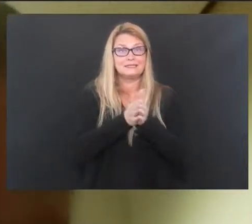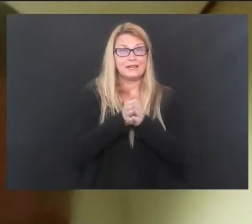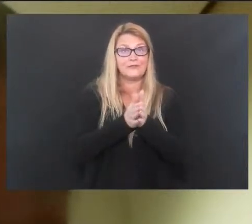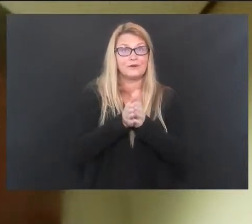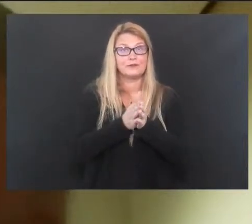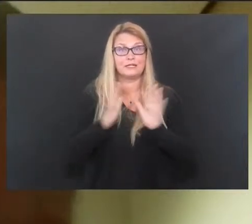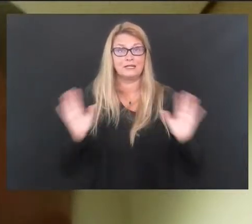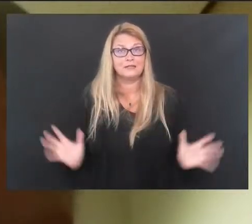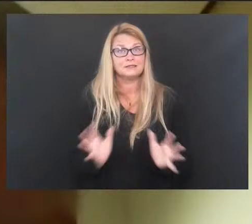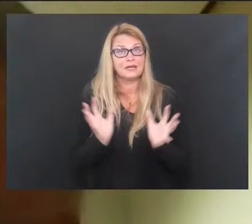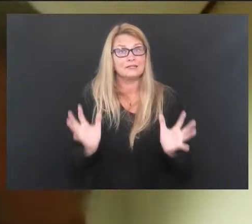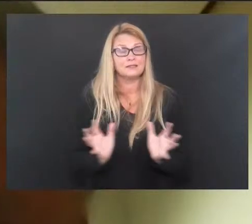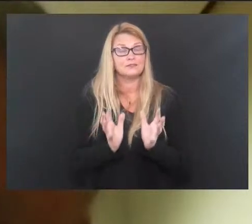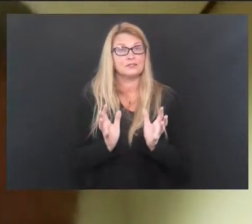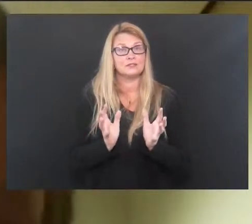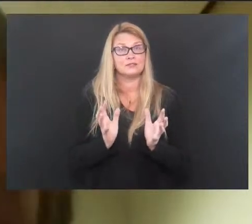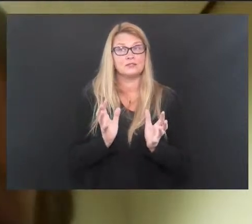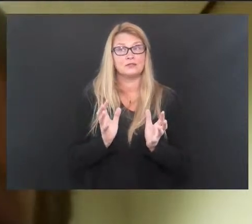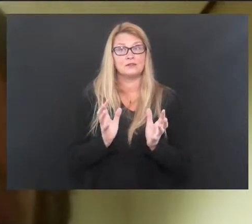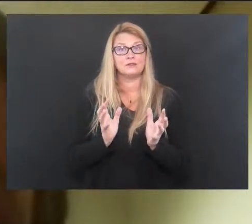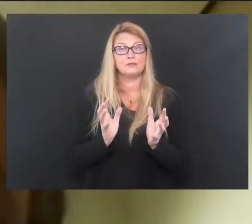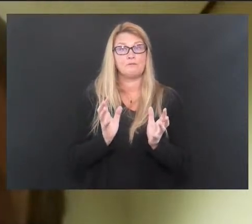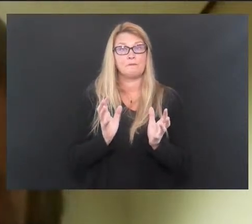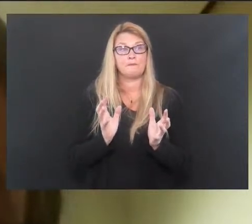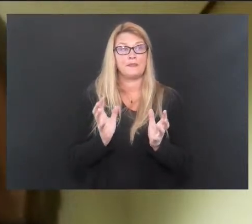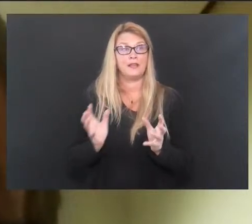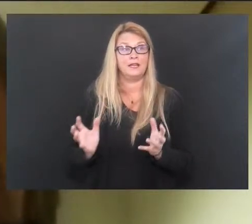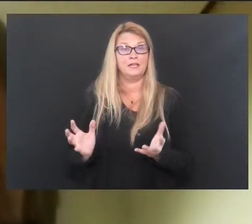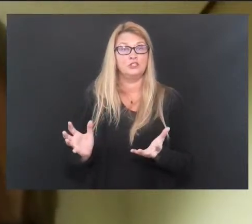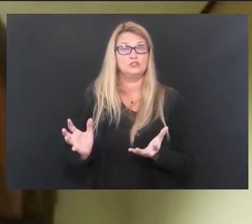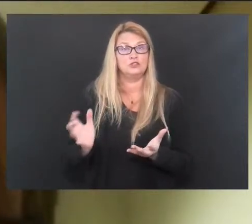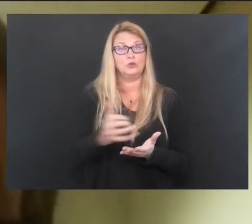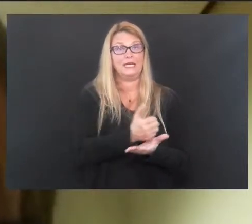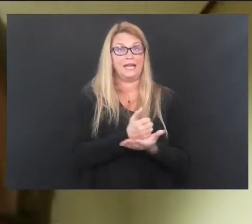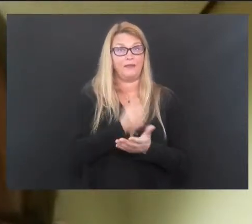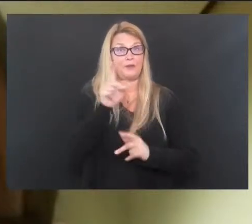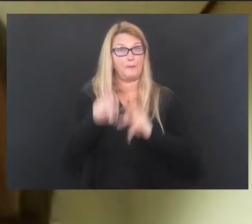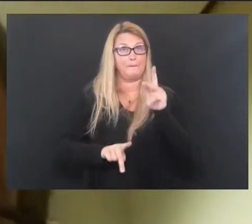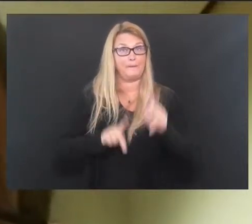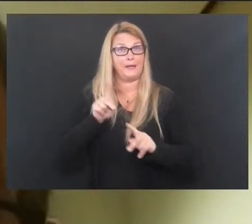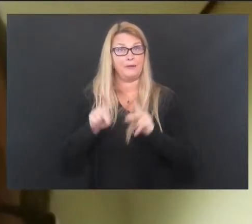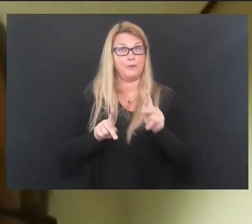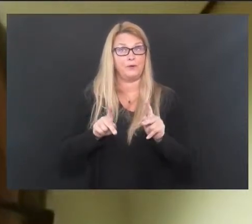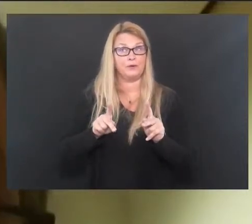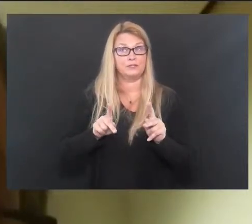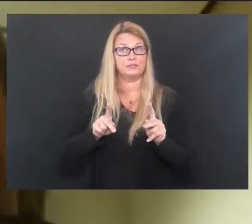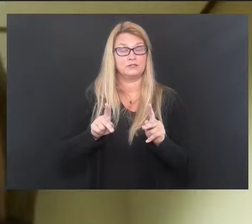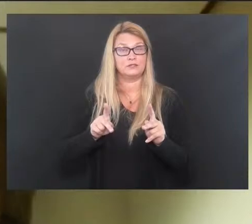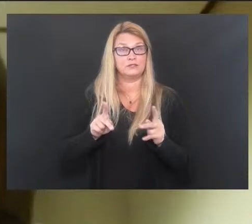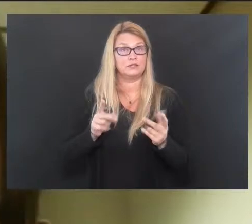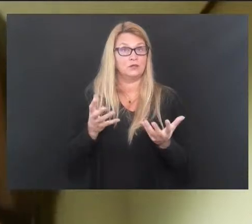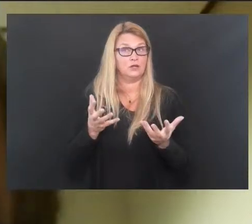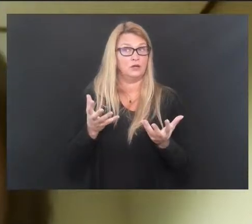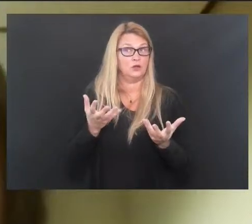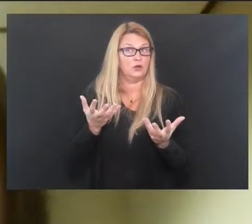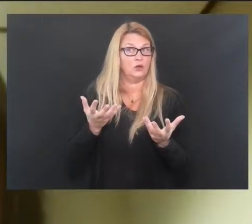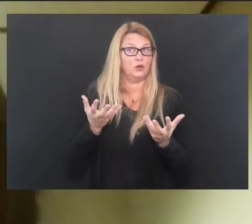encouragement, maybe financial, to get people who are reluctant otherwise to be